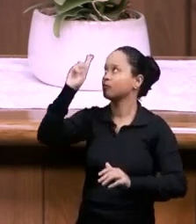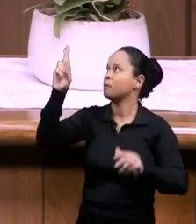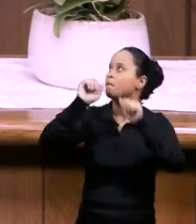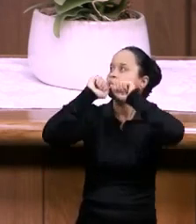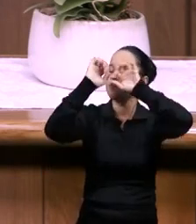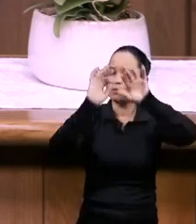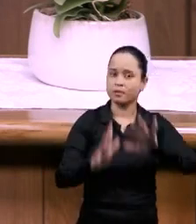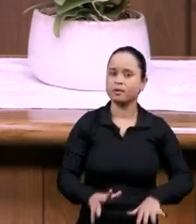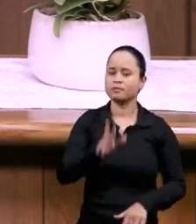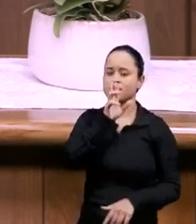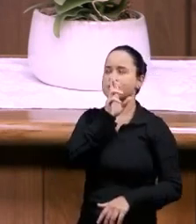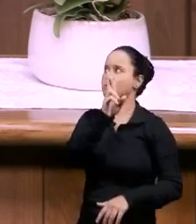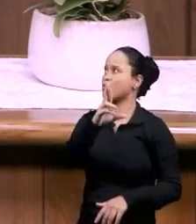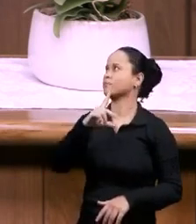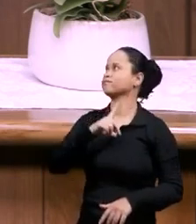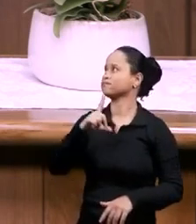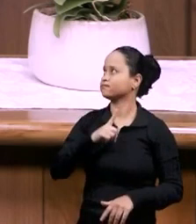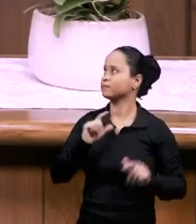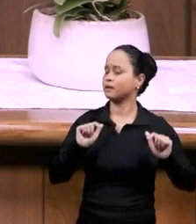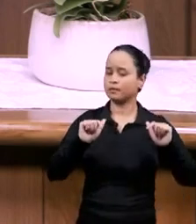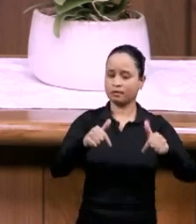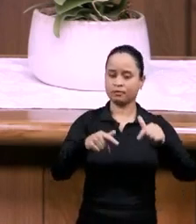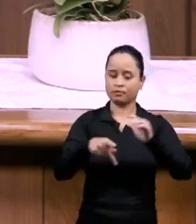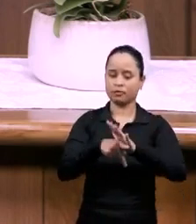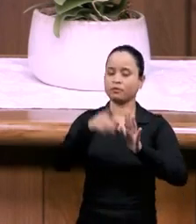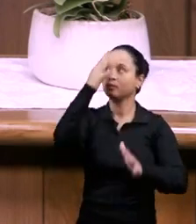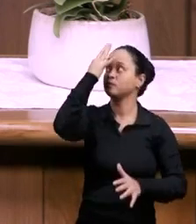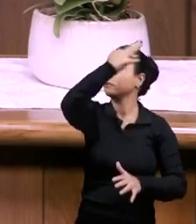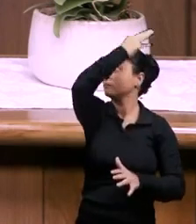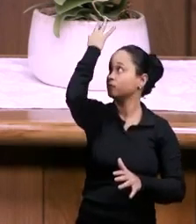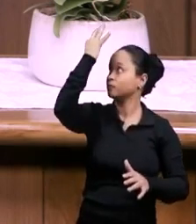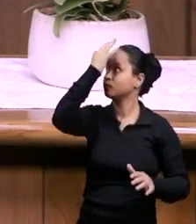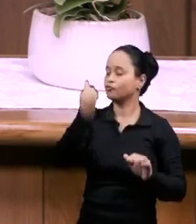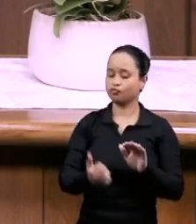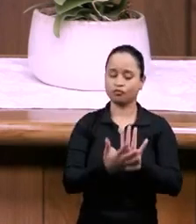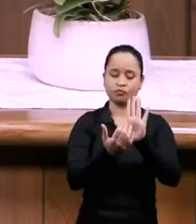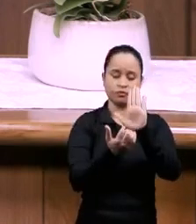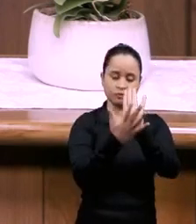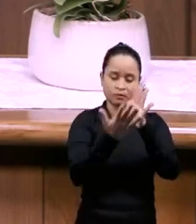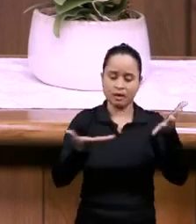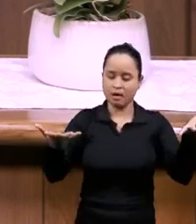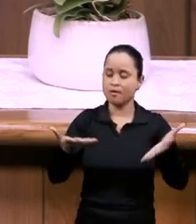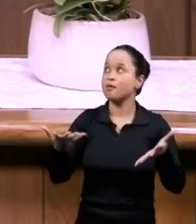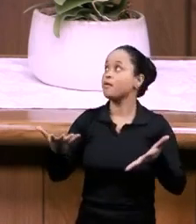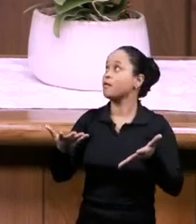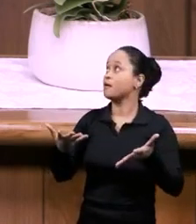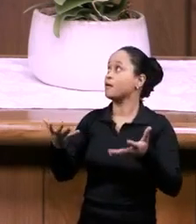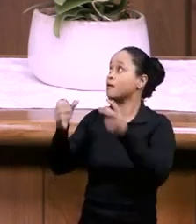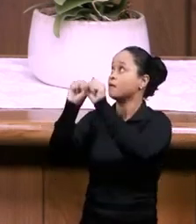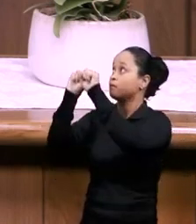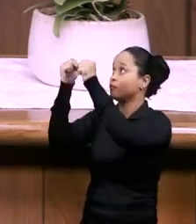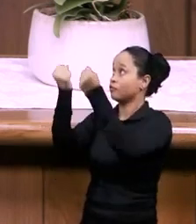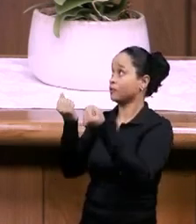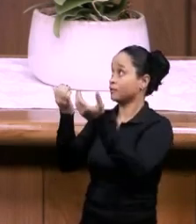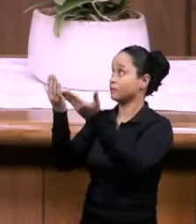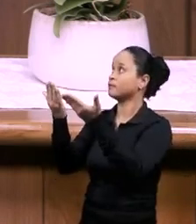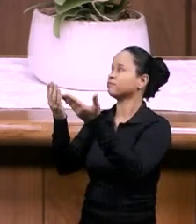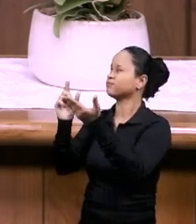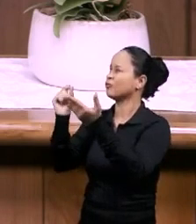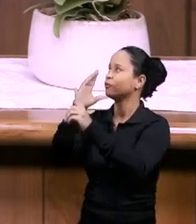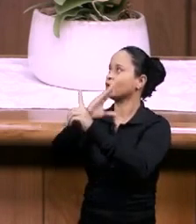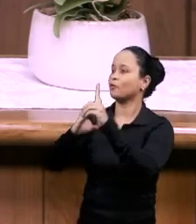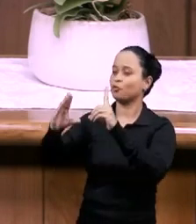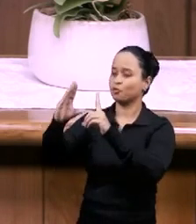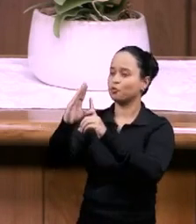blessing. There is an answer. There's an action of your Holy Spirit. And we praise you for that. And we tell you, and we put before your altar